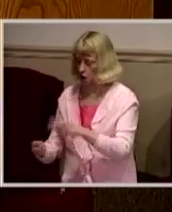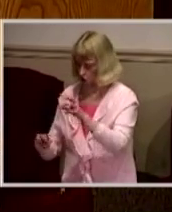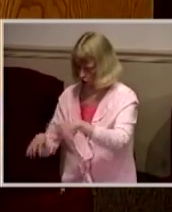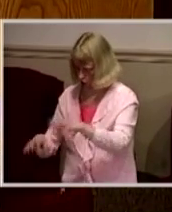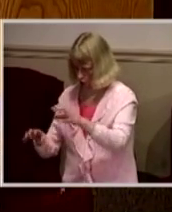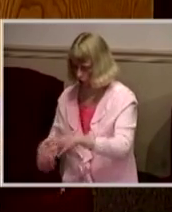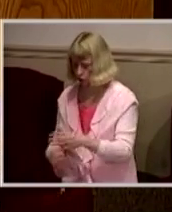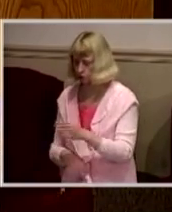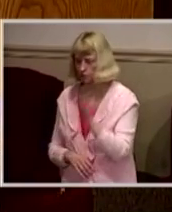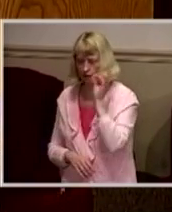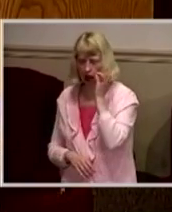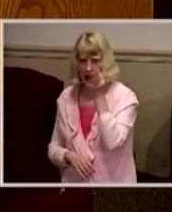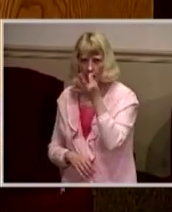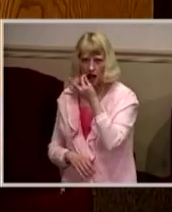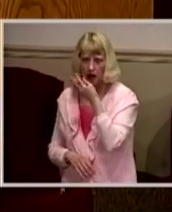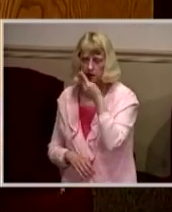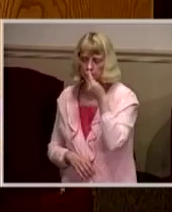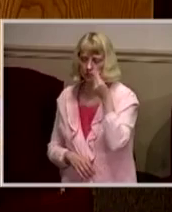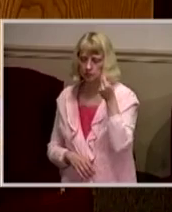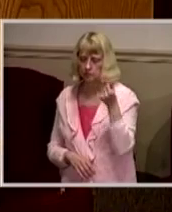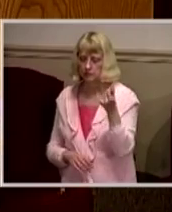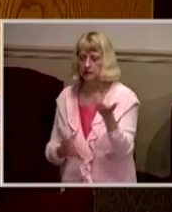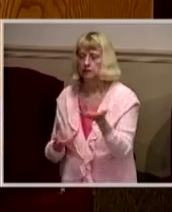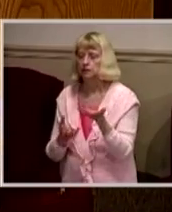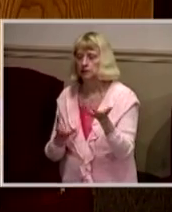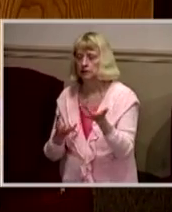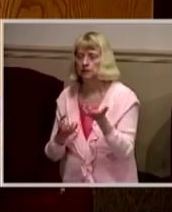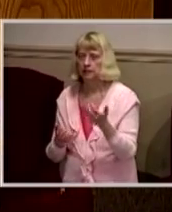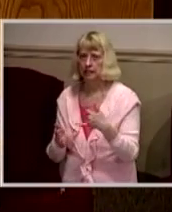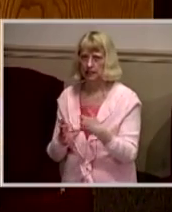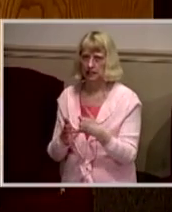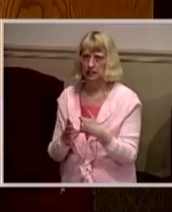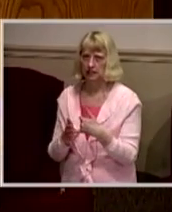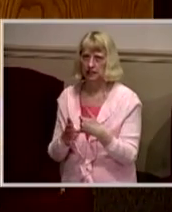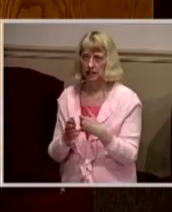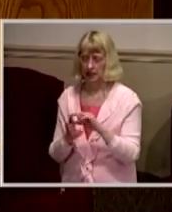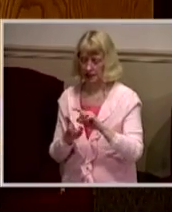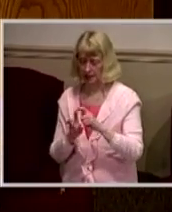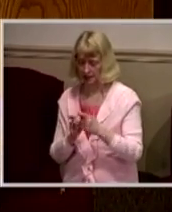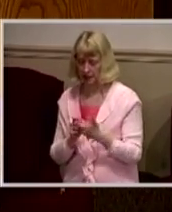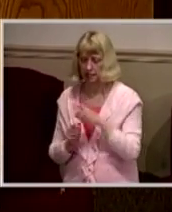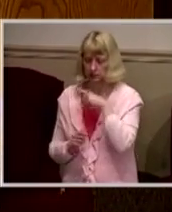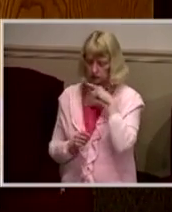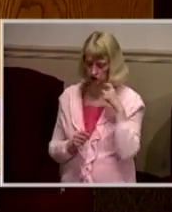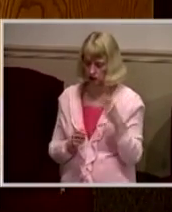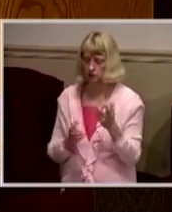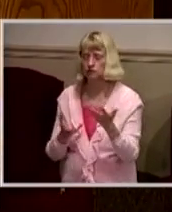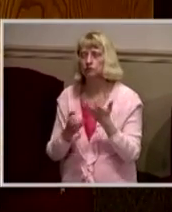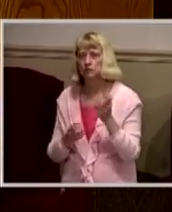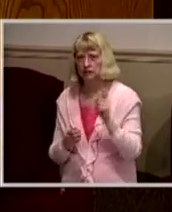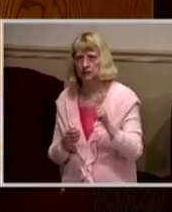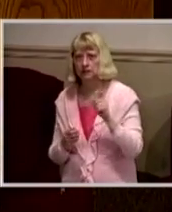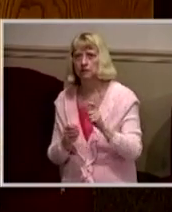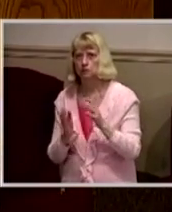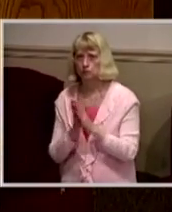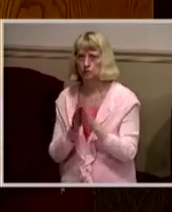where the sweet flowers have been panting for it and the withering leaves have been rustling forth their